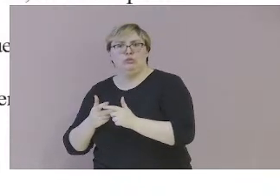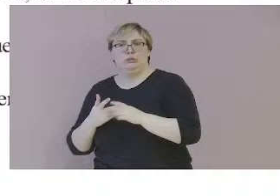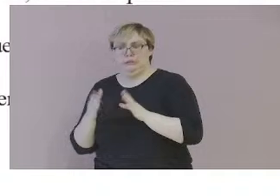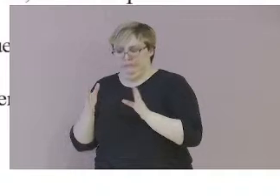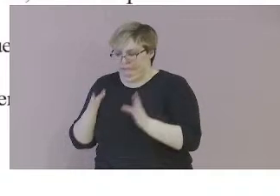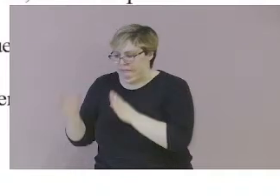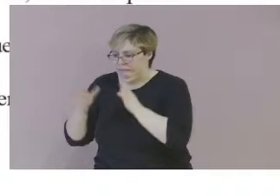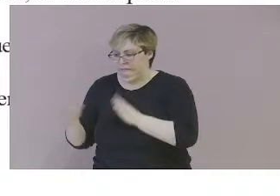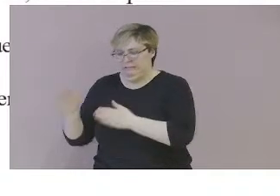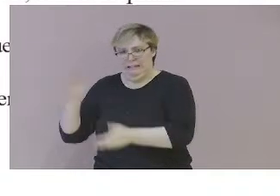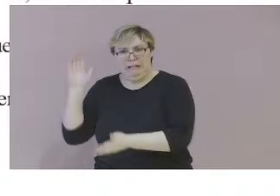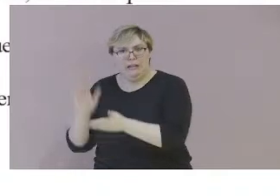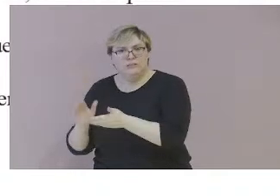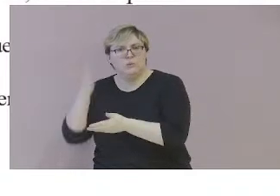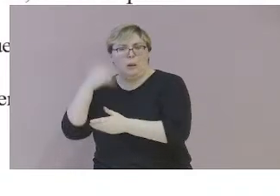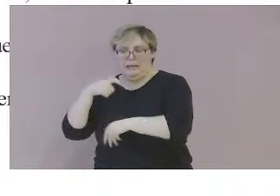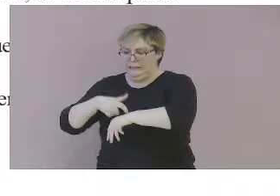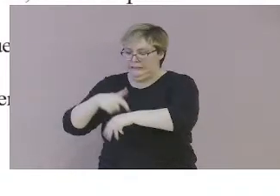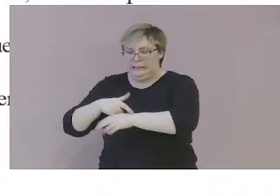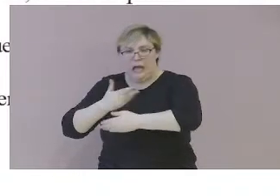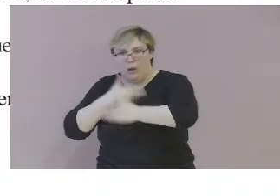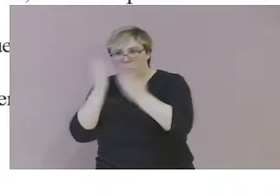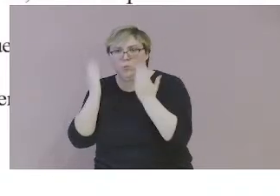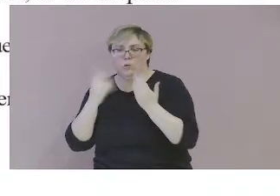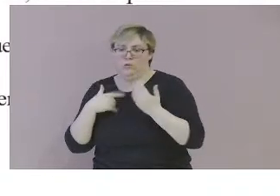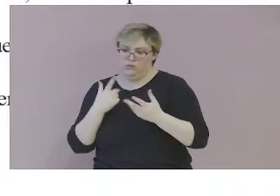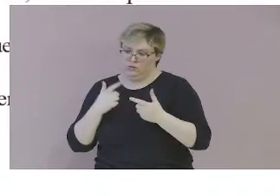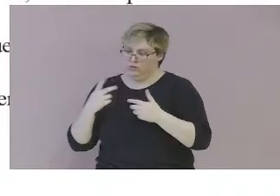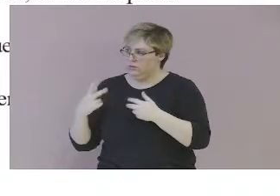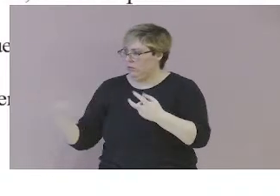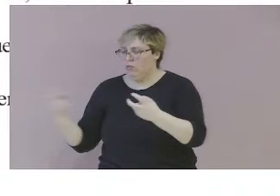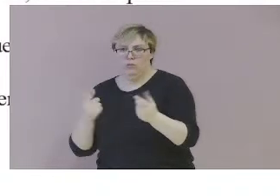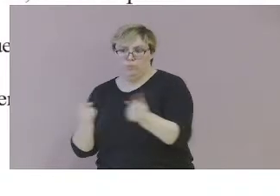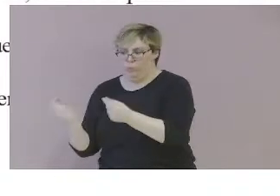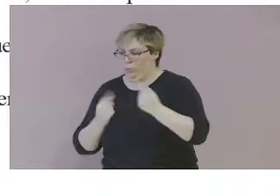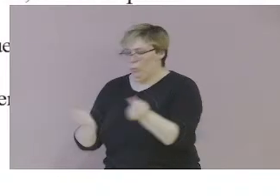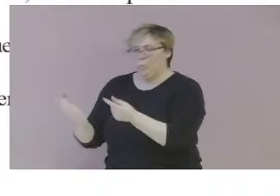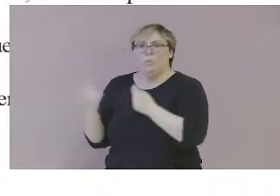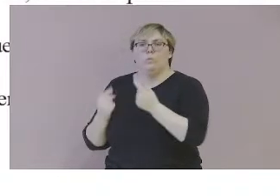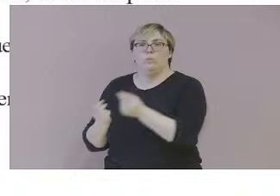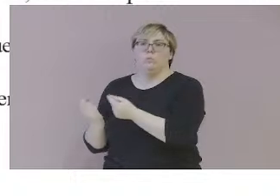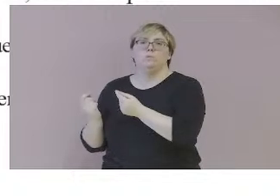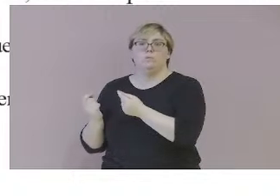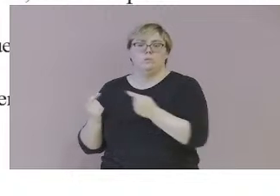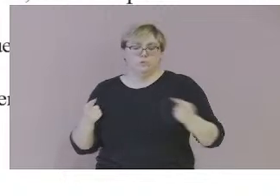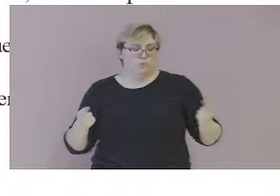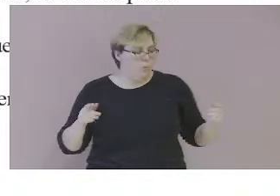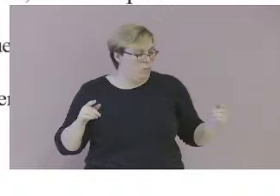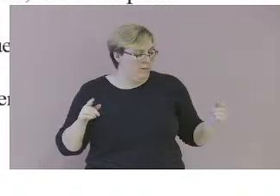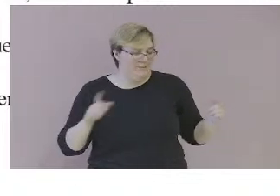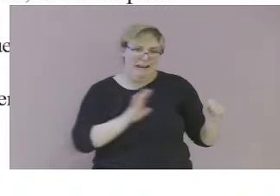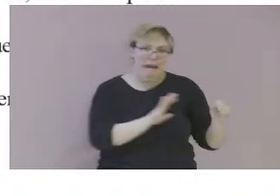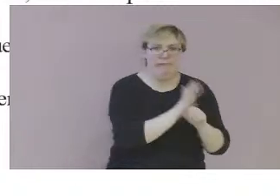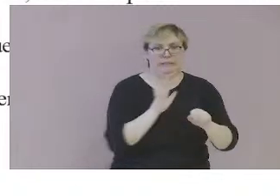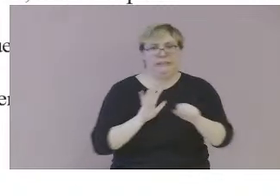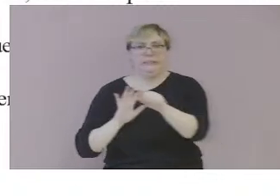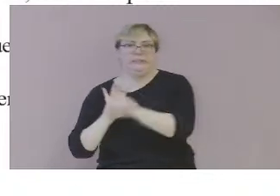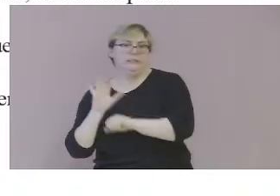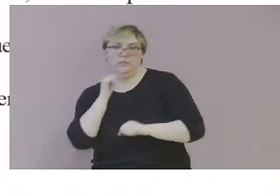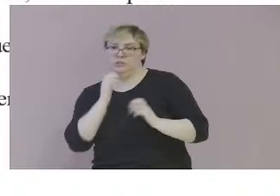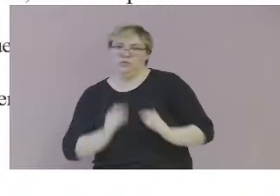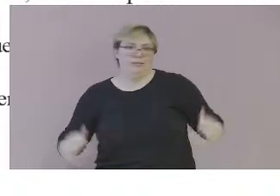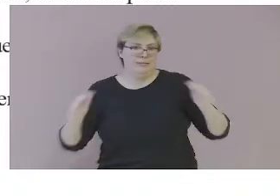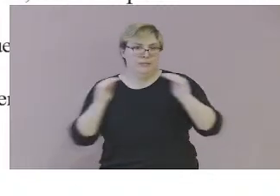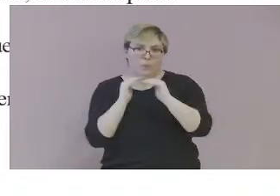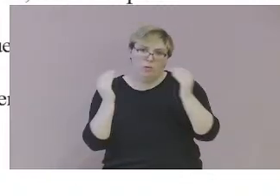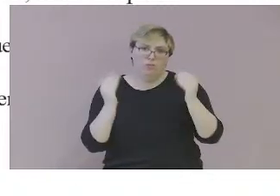might themselves have access to more ventilators than other disability groups or than other disease groups, depending on level of money and